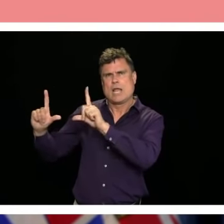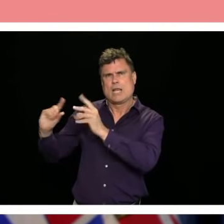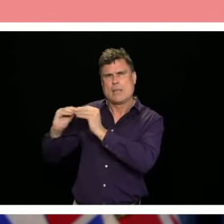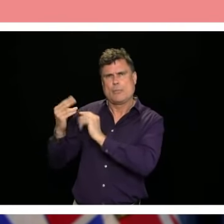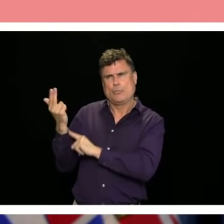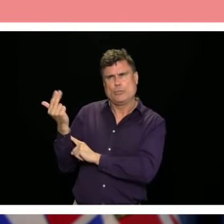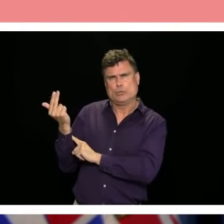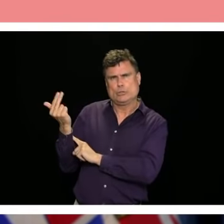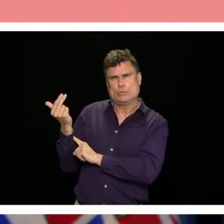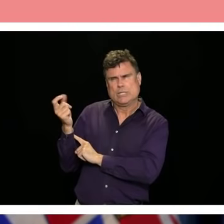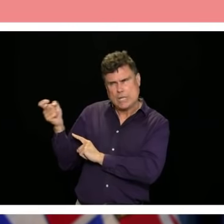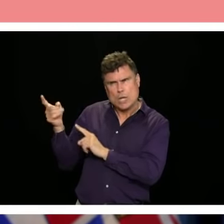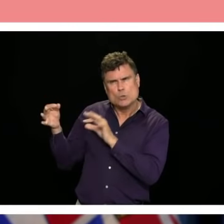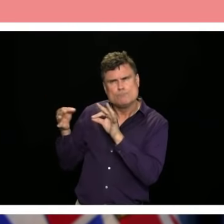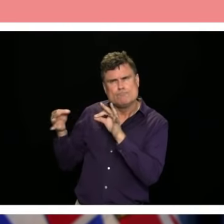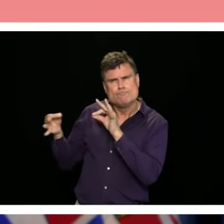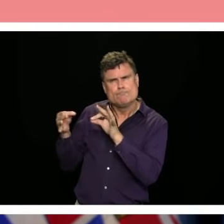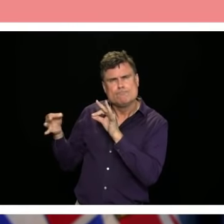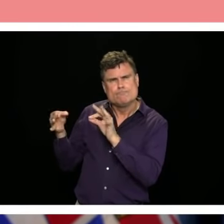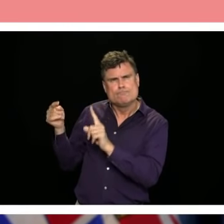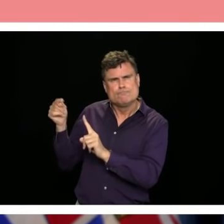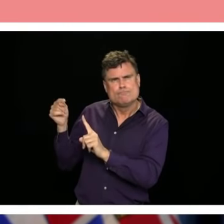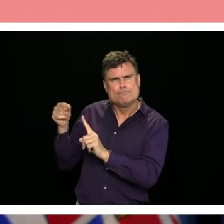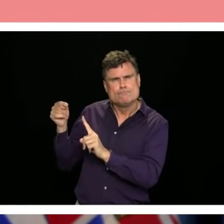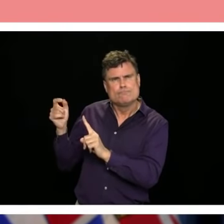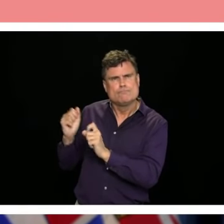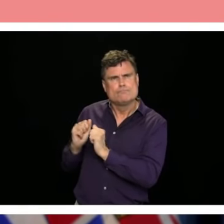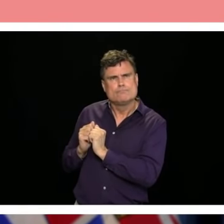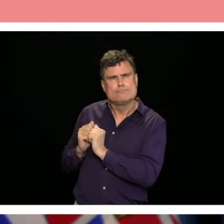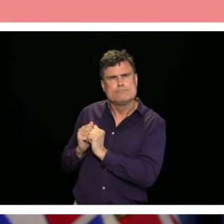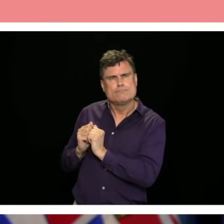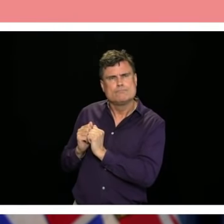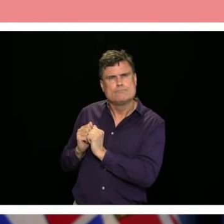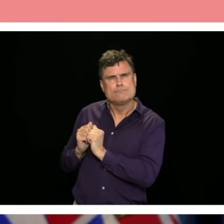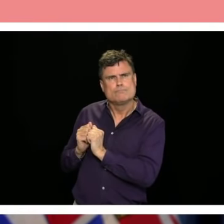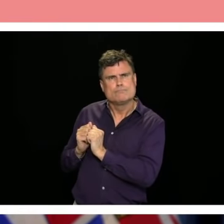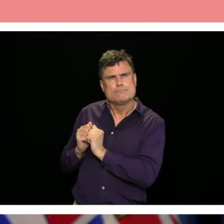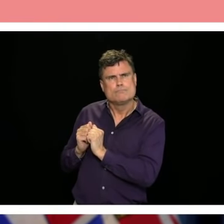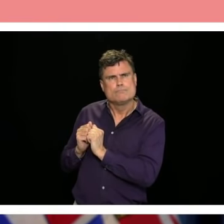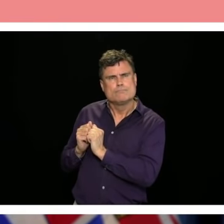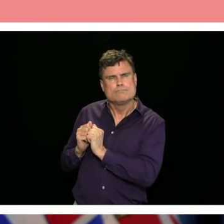gov.bc.ca/COVID-19. And for a full listing of the provincial health officer's orders, visit